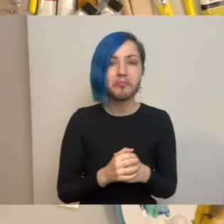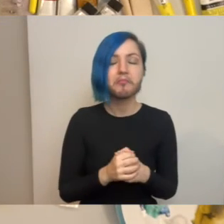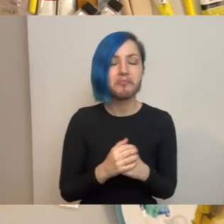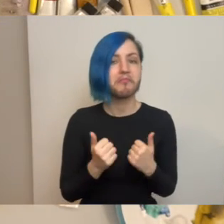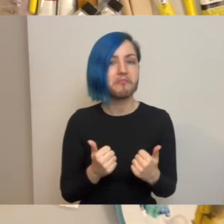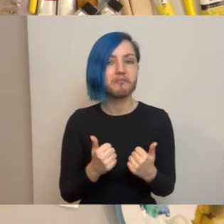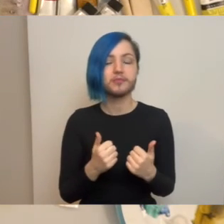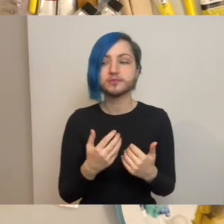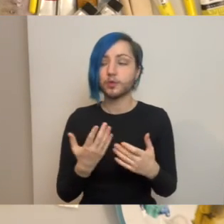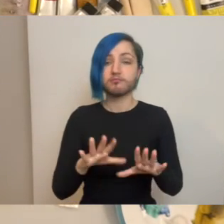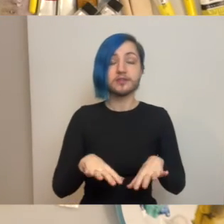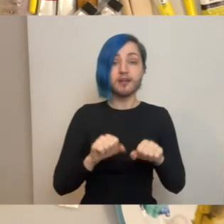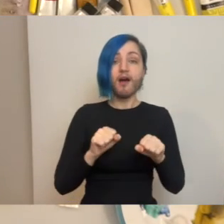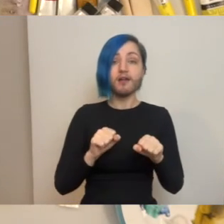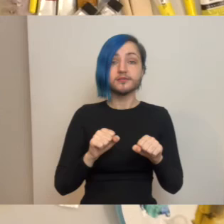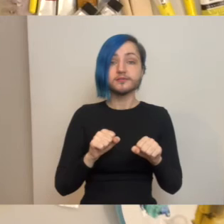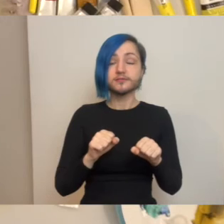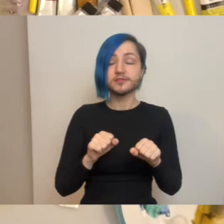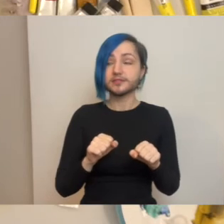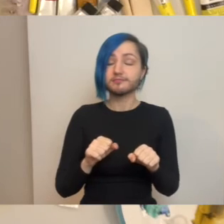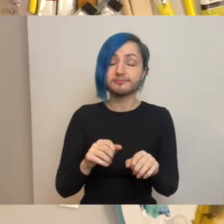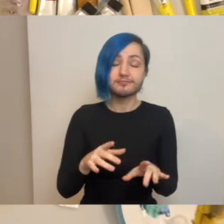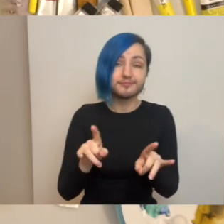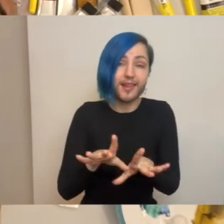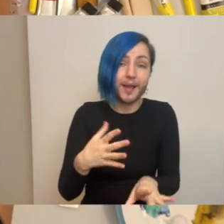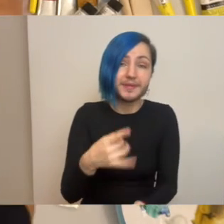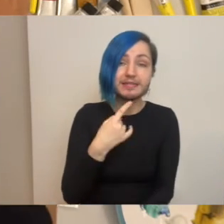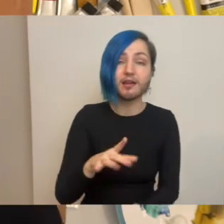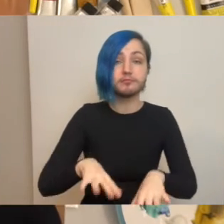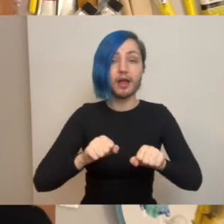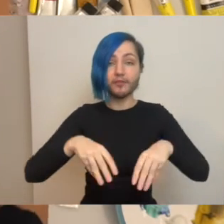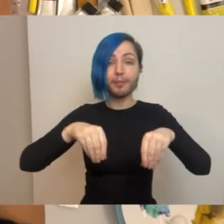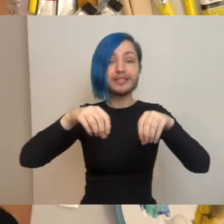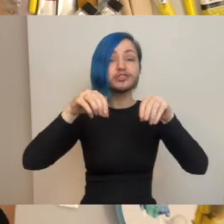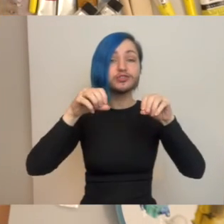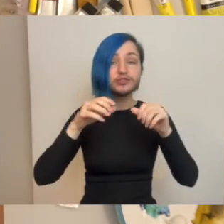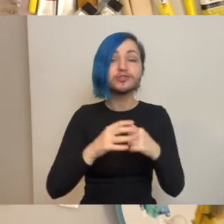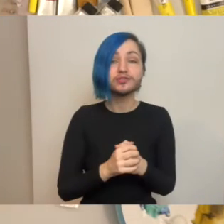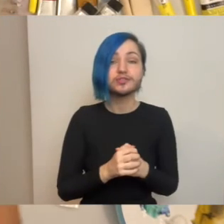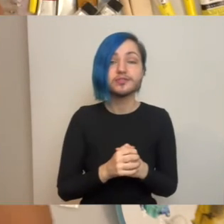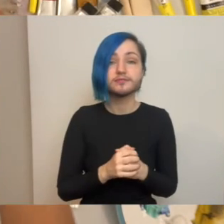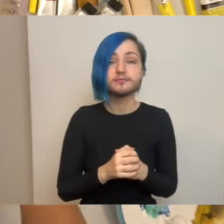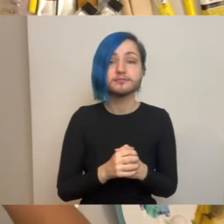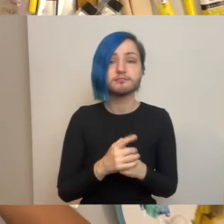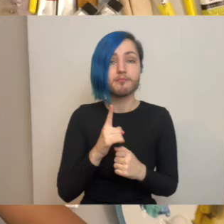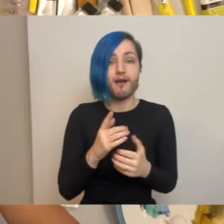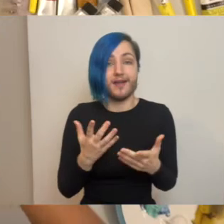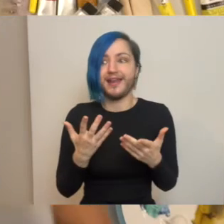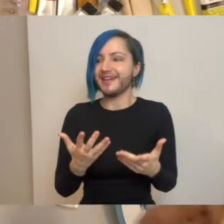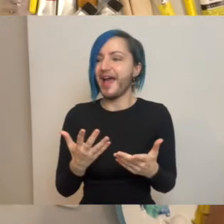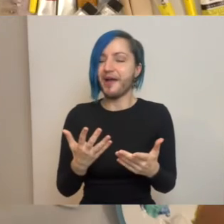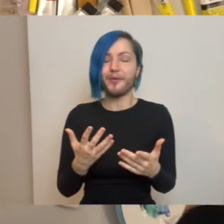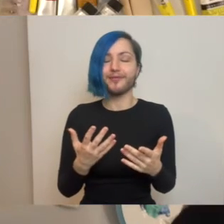getting all swishy, but in a good way, I think, at least. So,